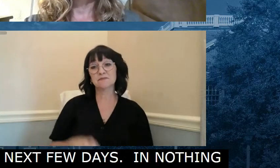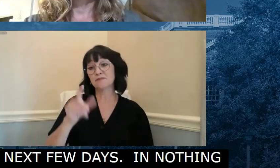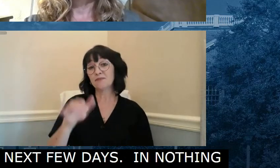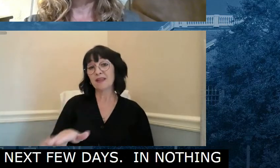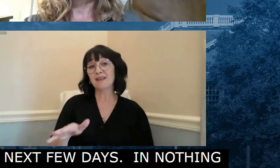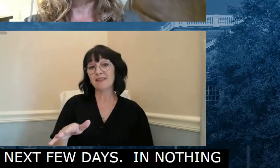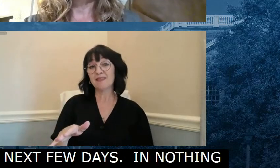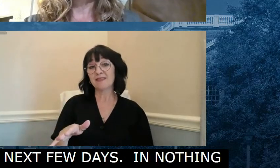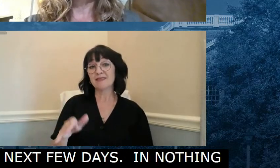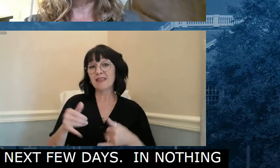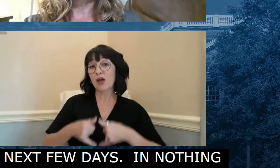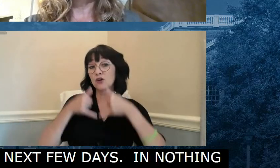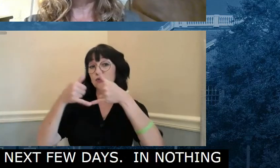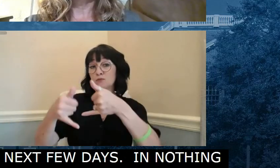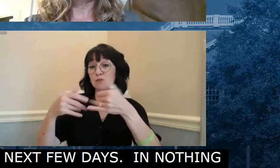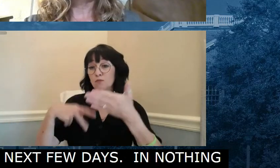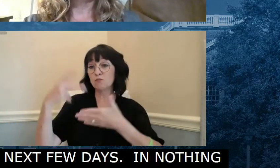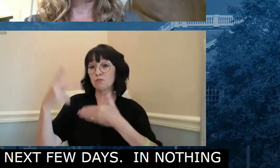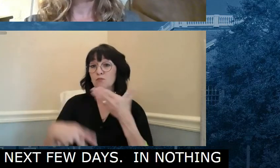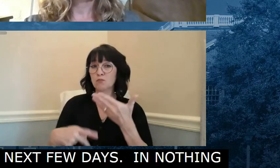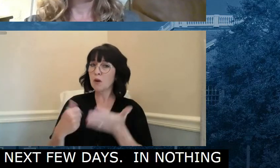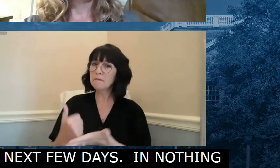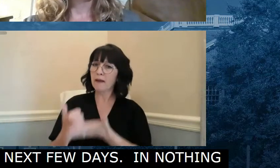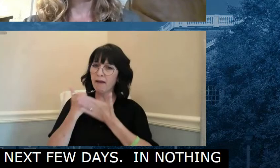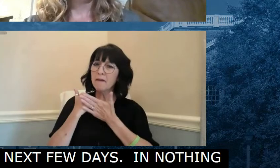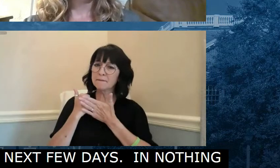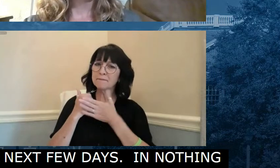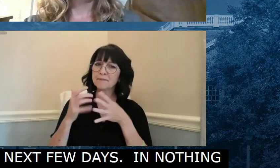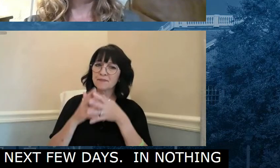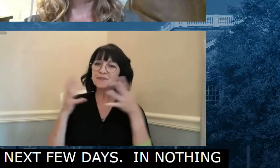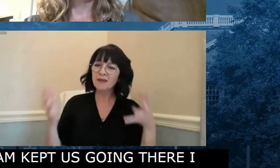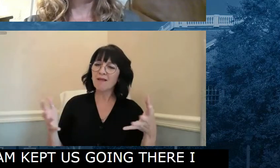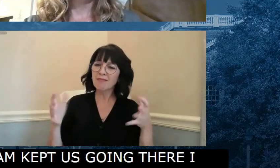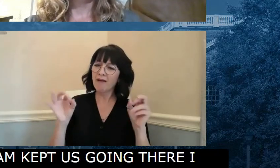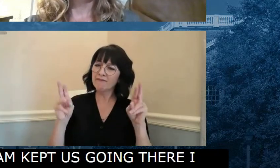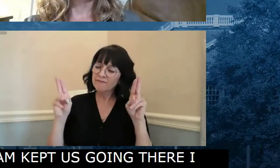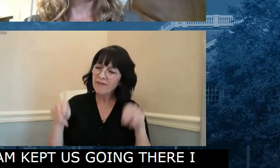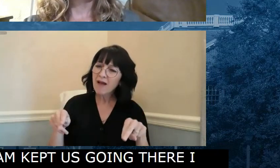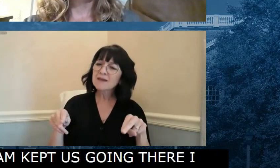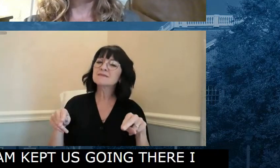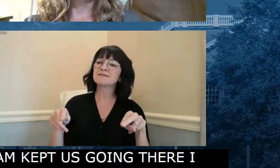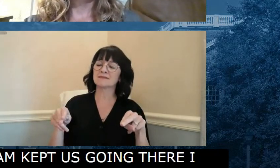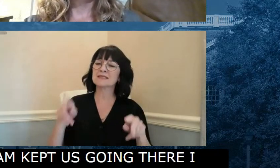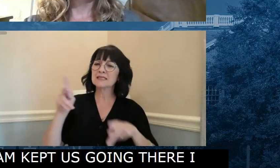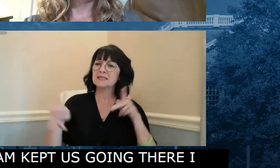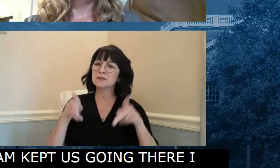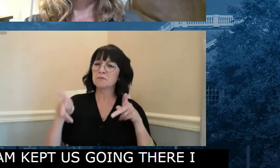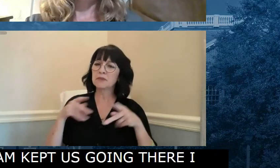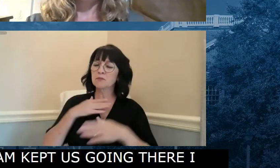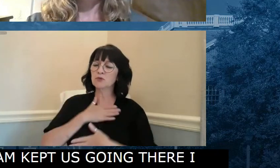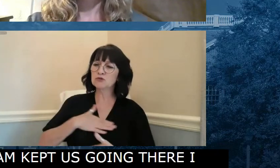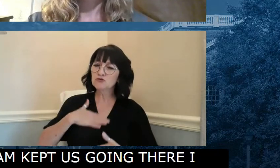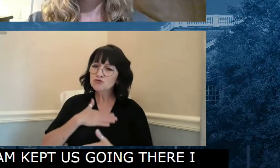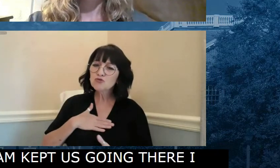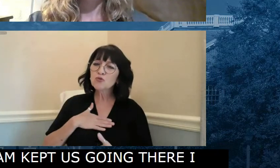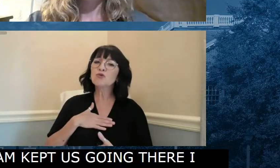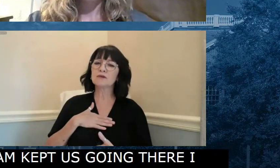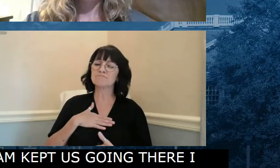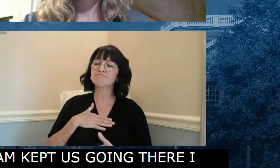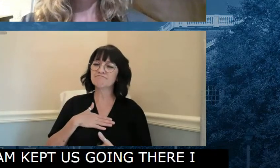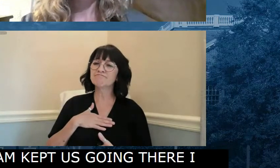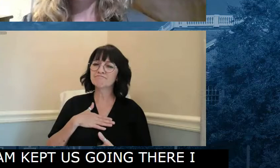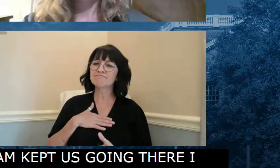program kept us going there, I think, and it was a lot of fun. It was a way of enjoying and putting some